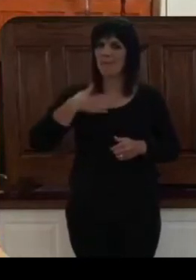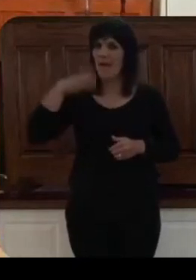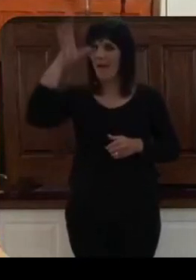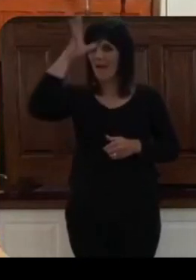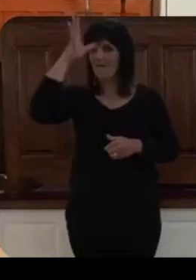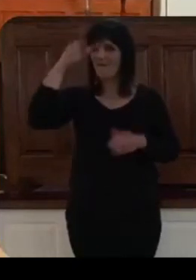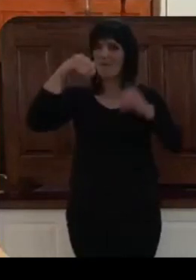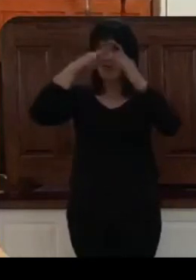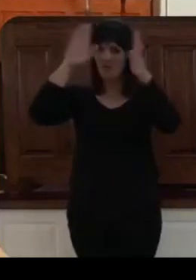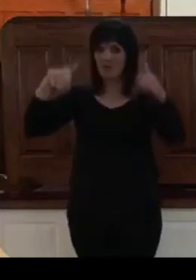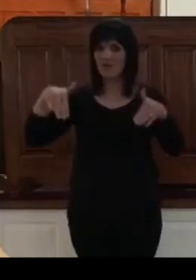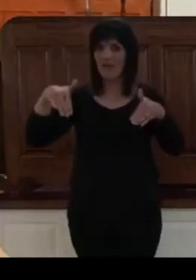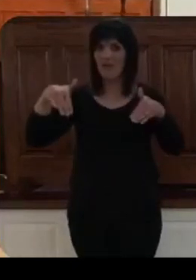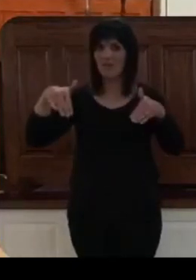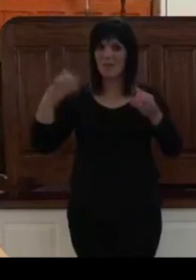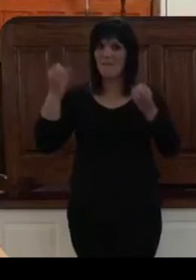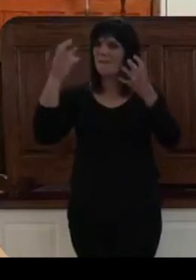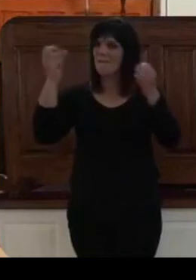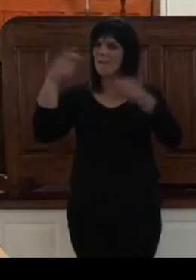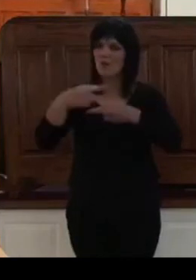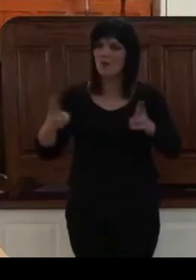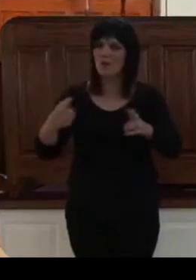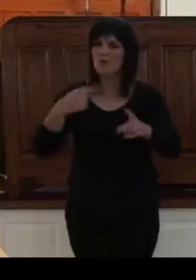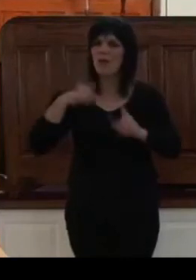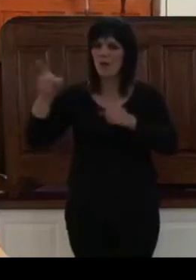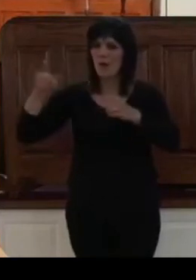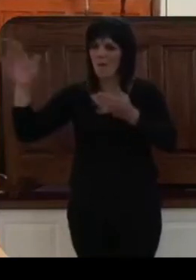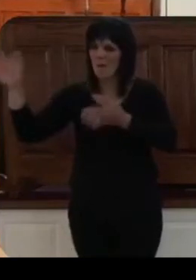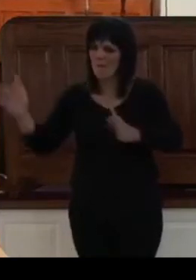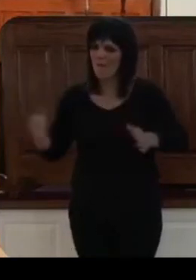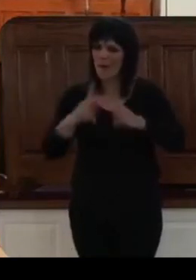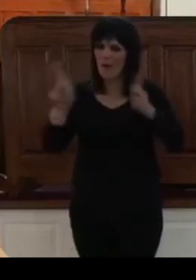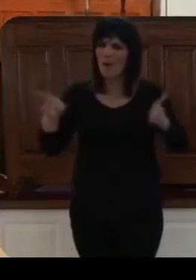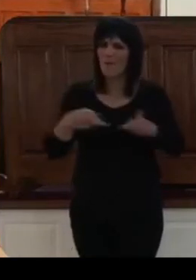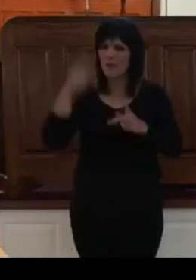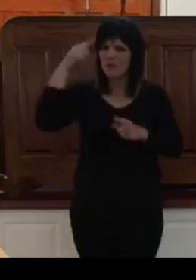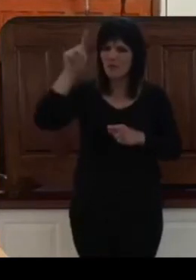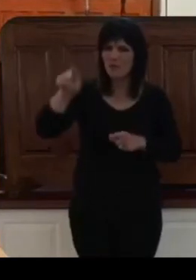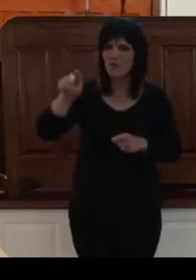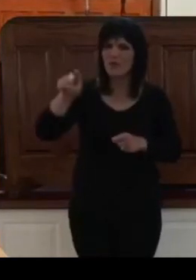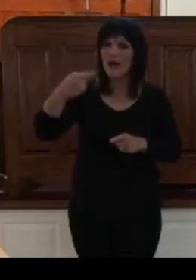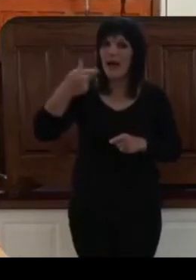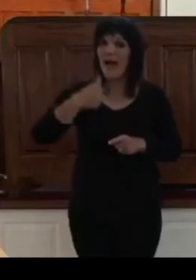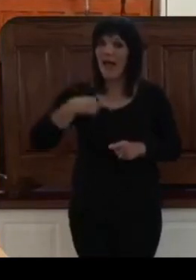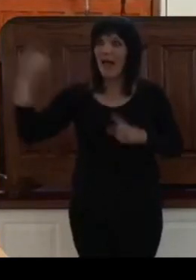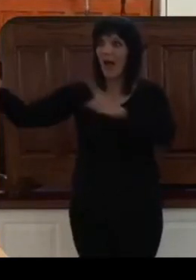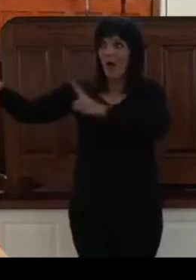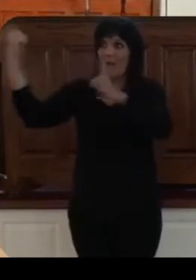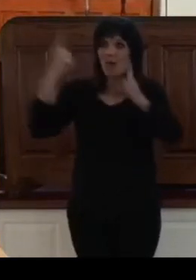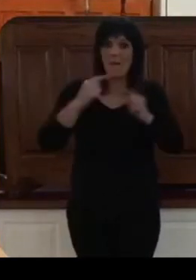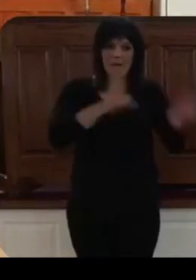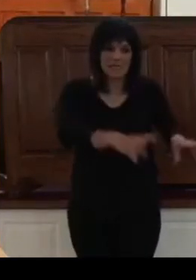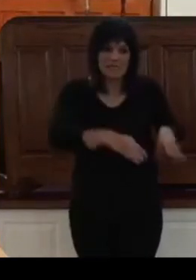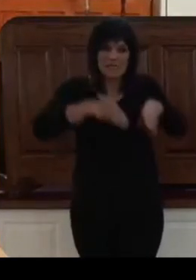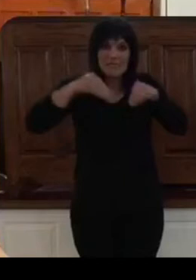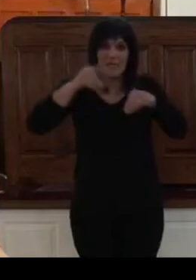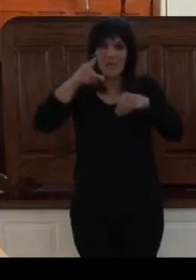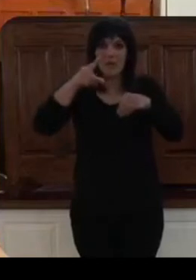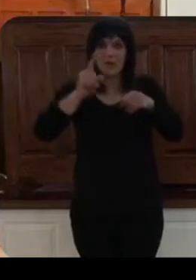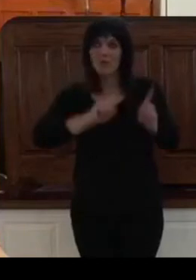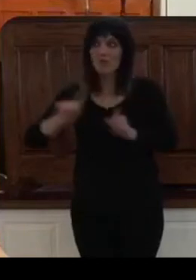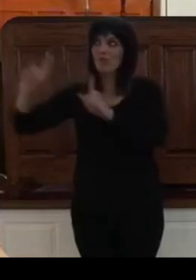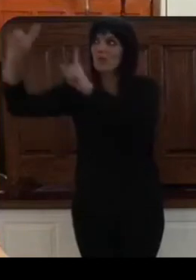place for you? And if I go to prepare a place for you, I will come back and take you to be with me, that you may also be where I